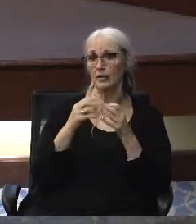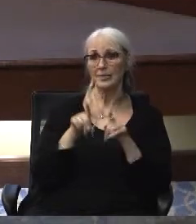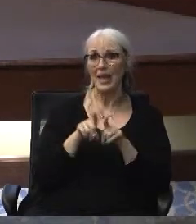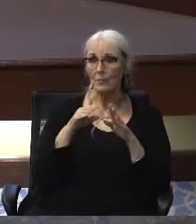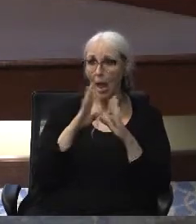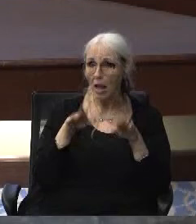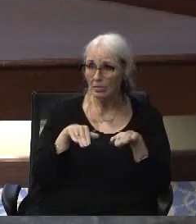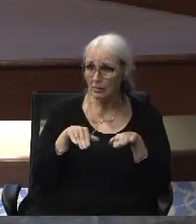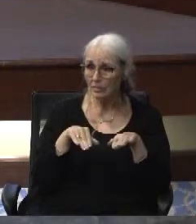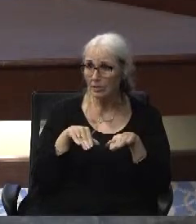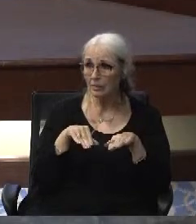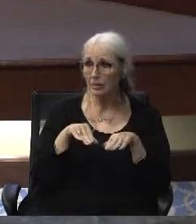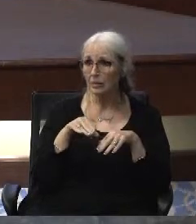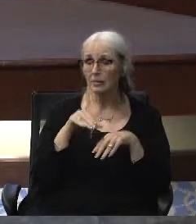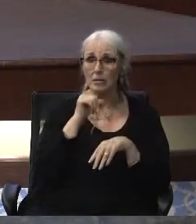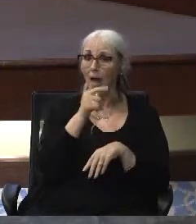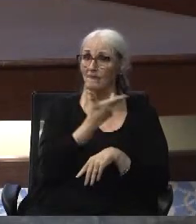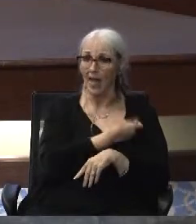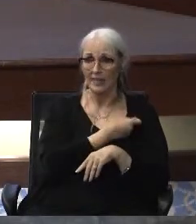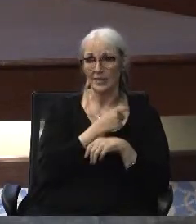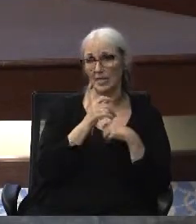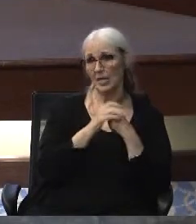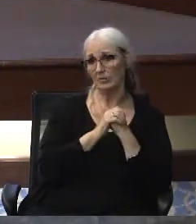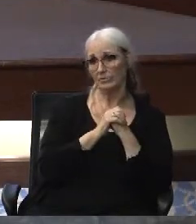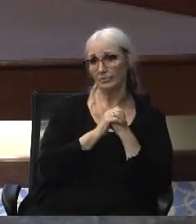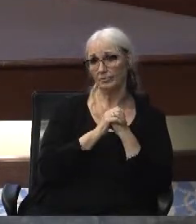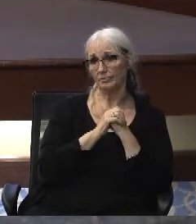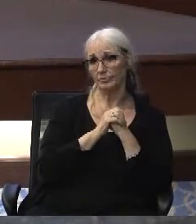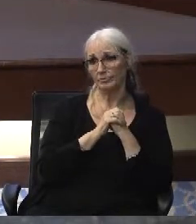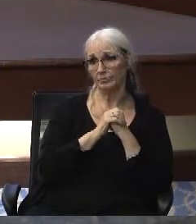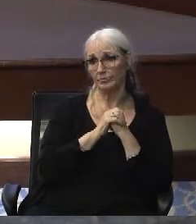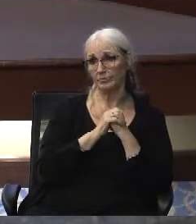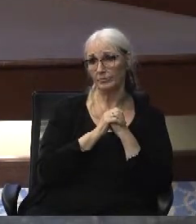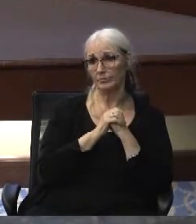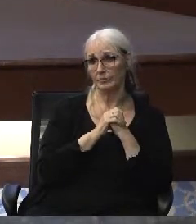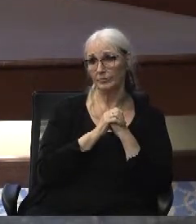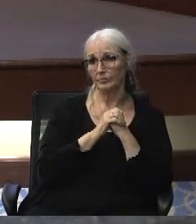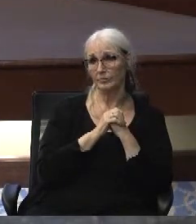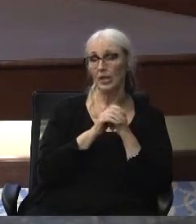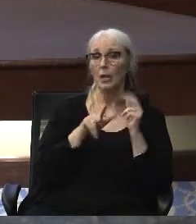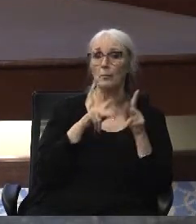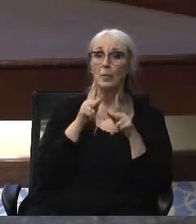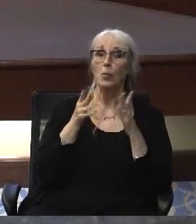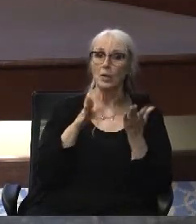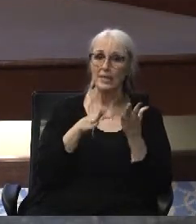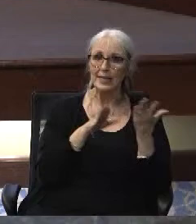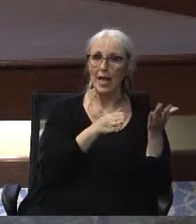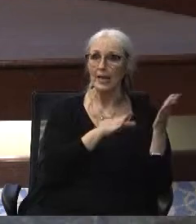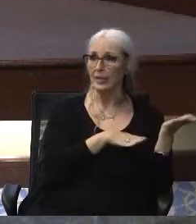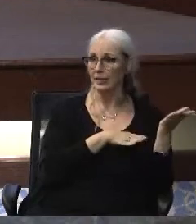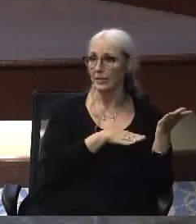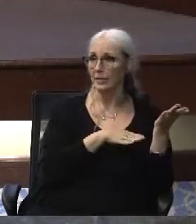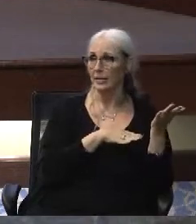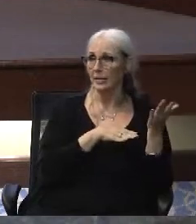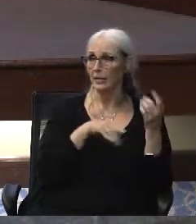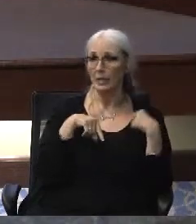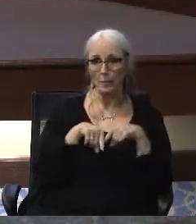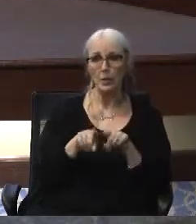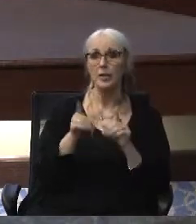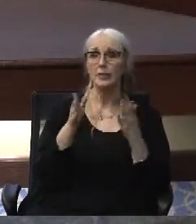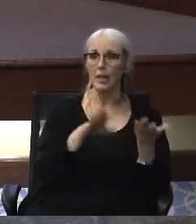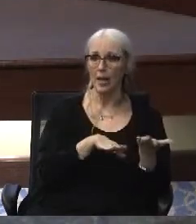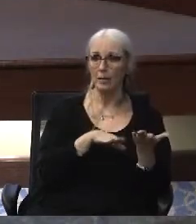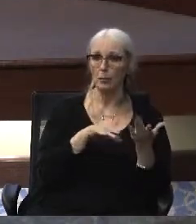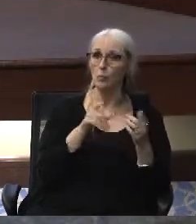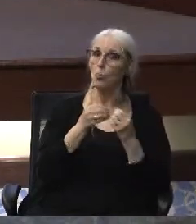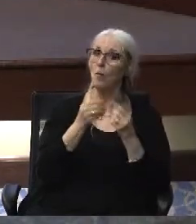house, non-vaccinated. the people are dying. They've been dying, but they're dying